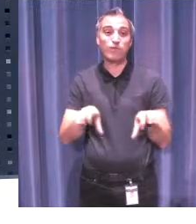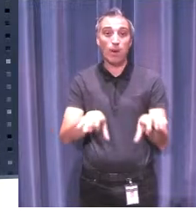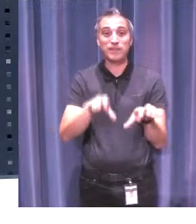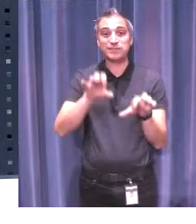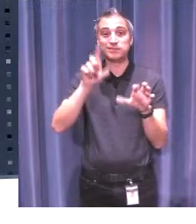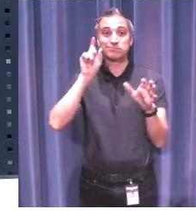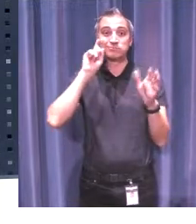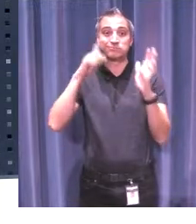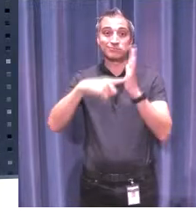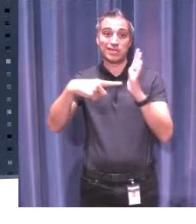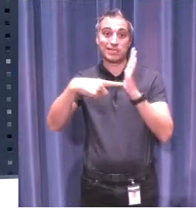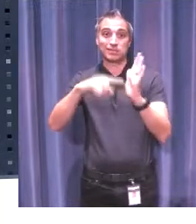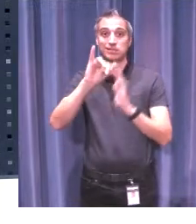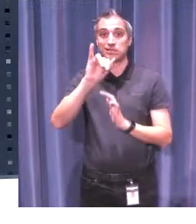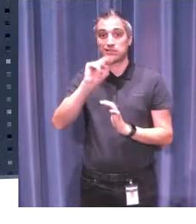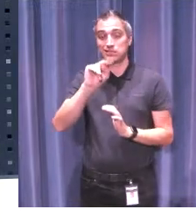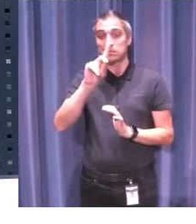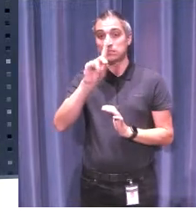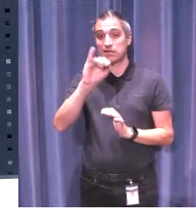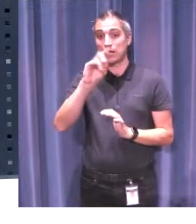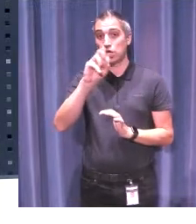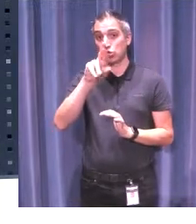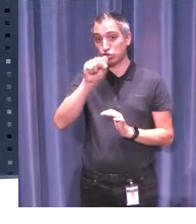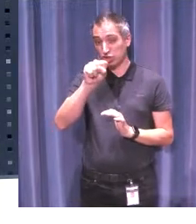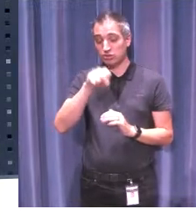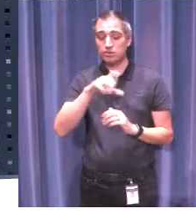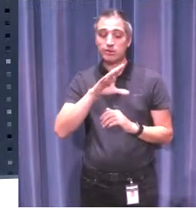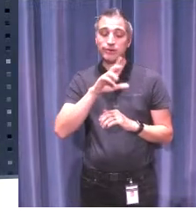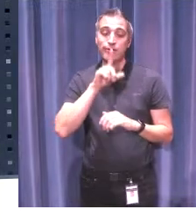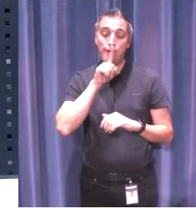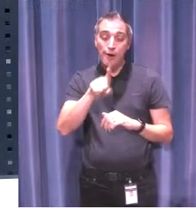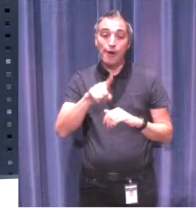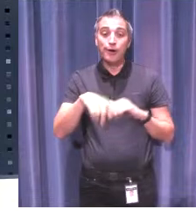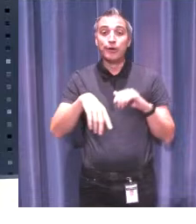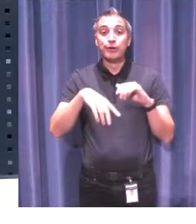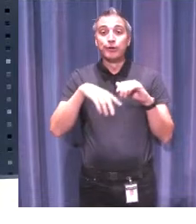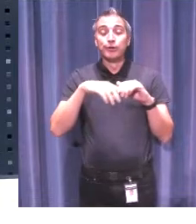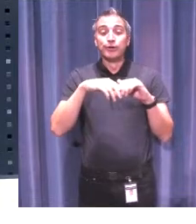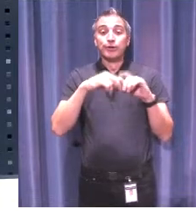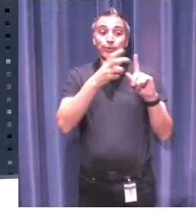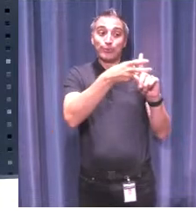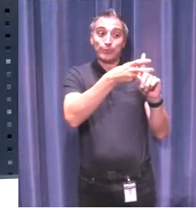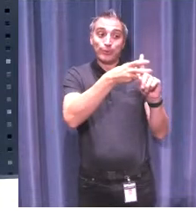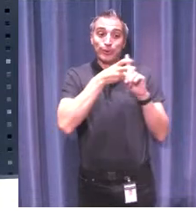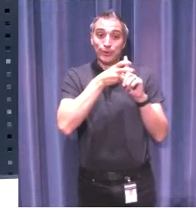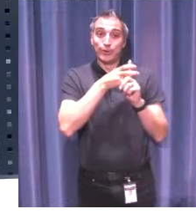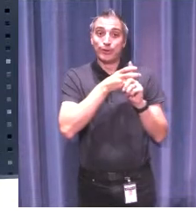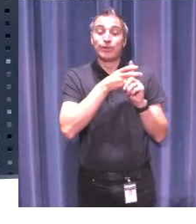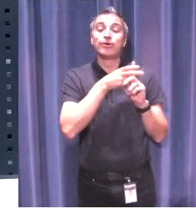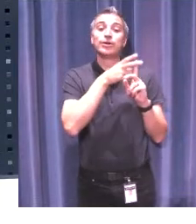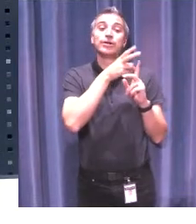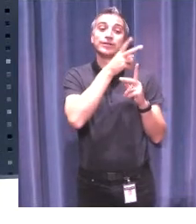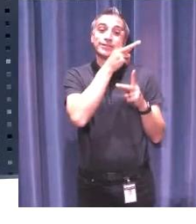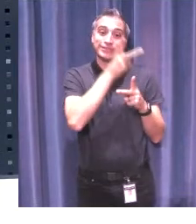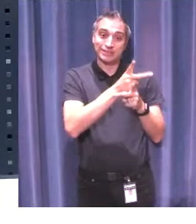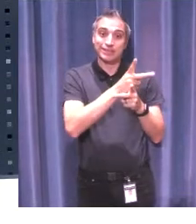indicators are in retention and persistence, and ultimately in completion.